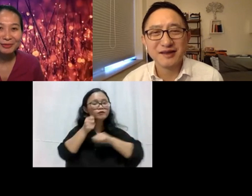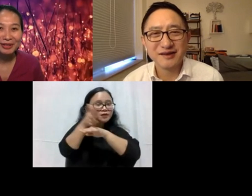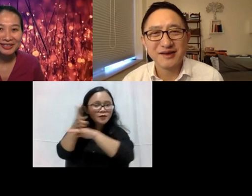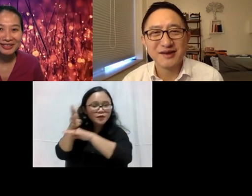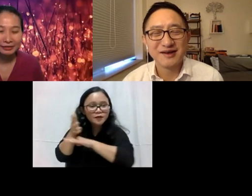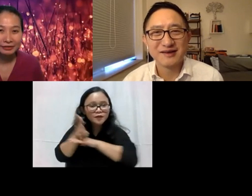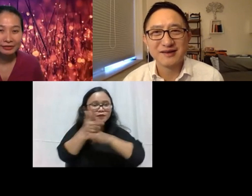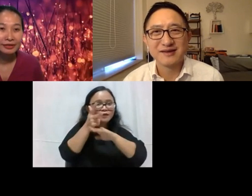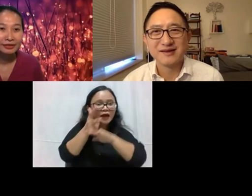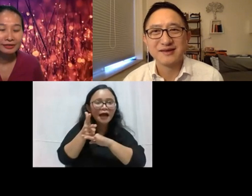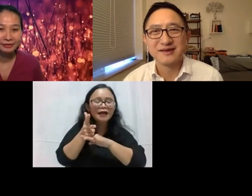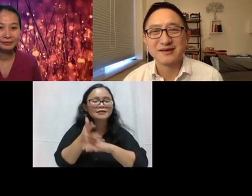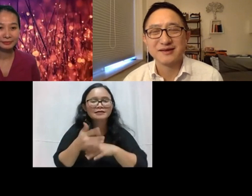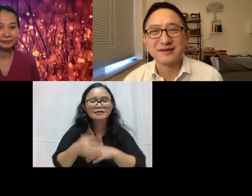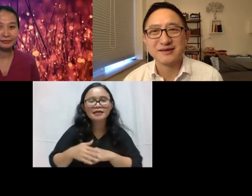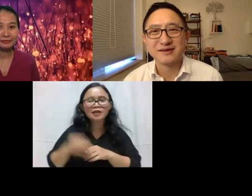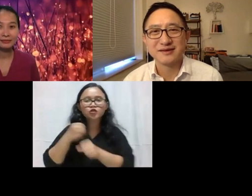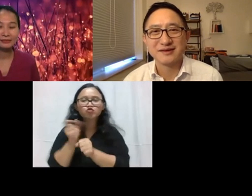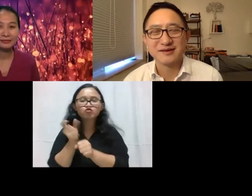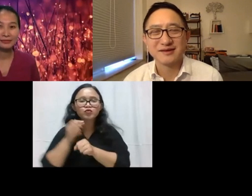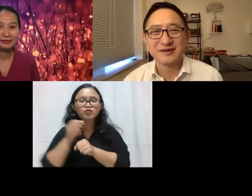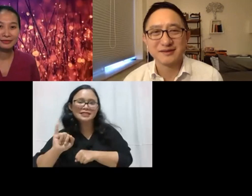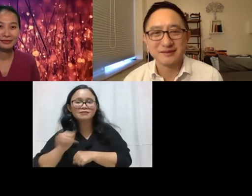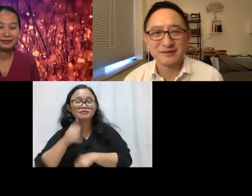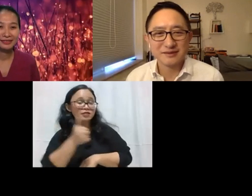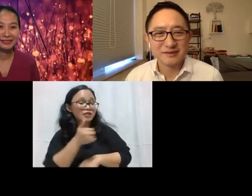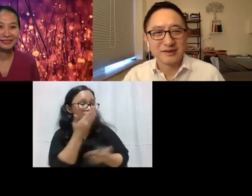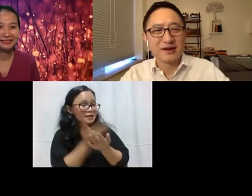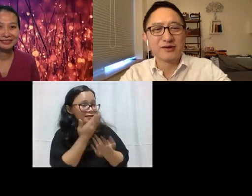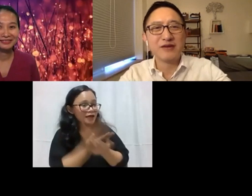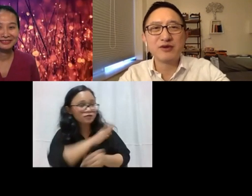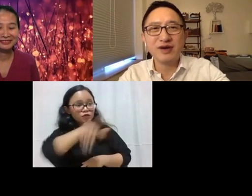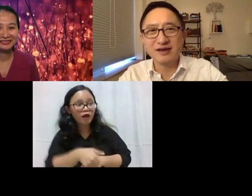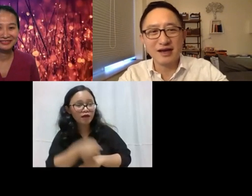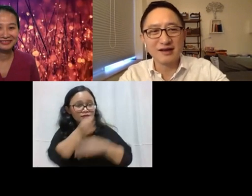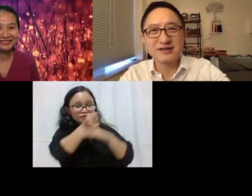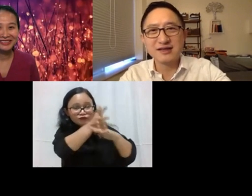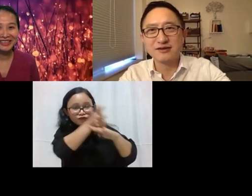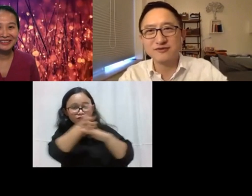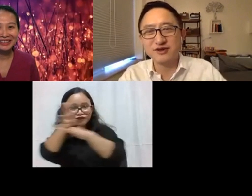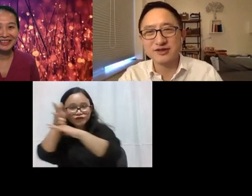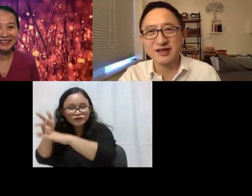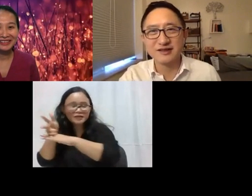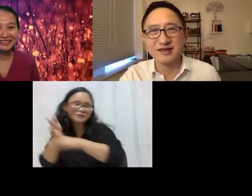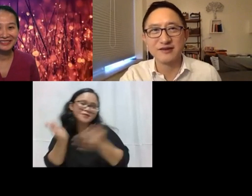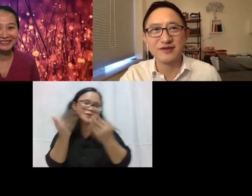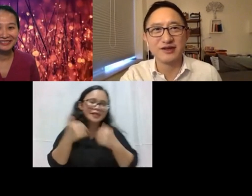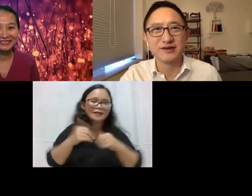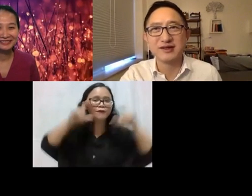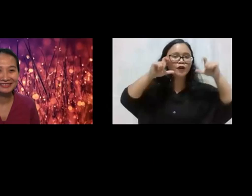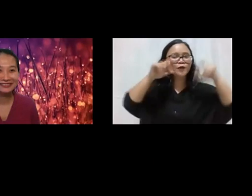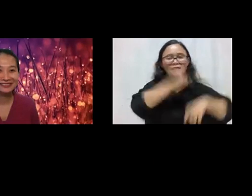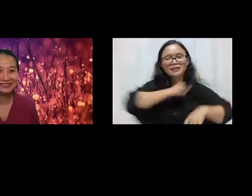so maybe much. maybe all the participants can also like turn on the video so we can. Oh, that'd be great. Yeah, let's take a good photo Yay. on the